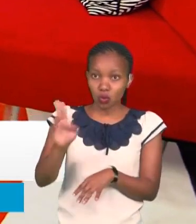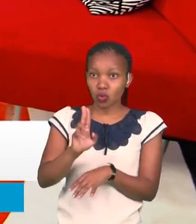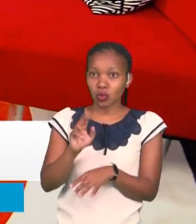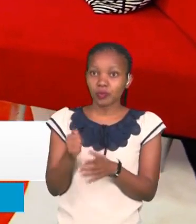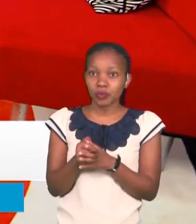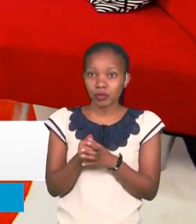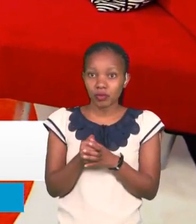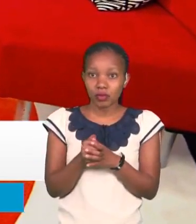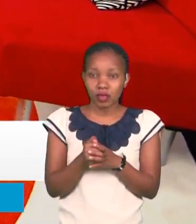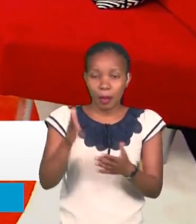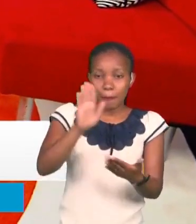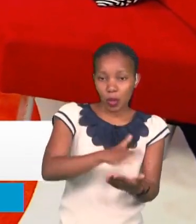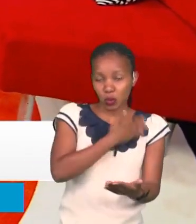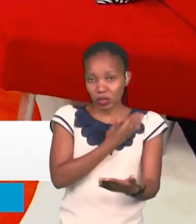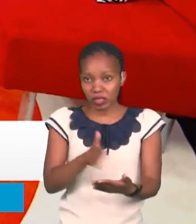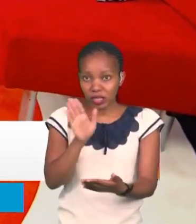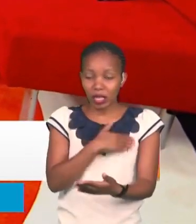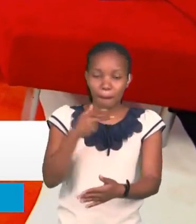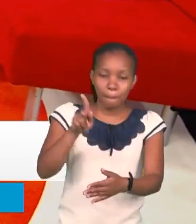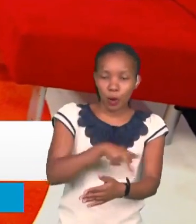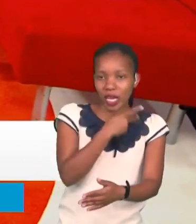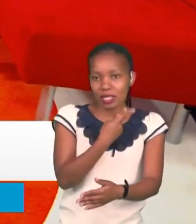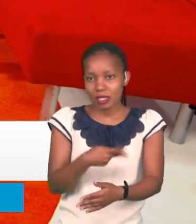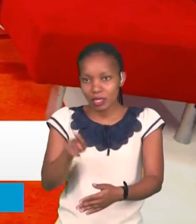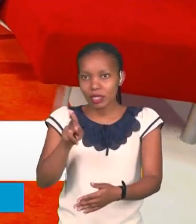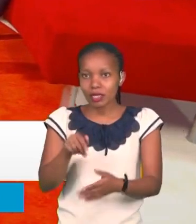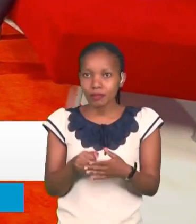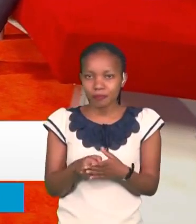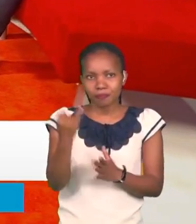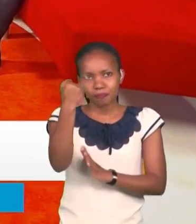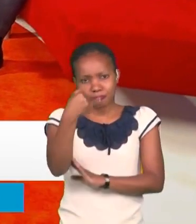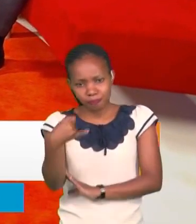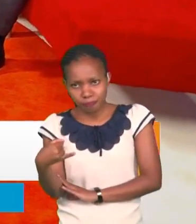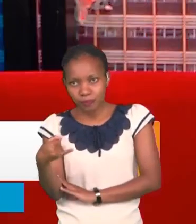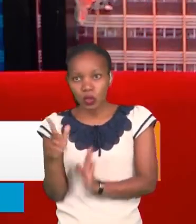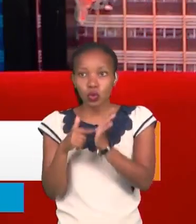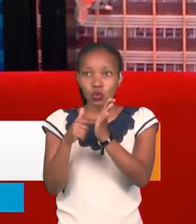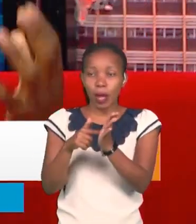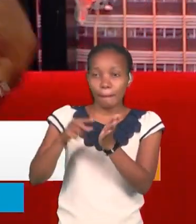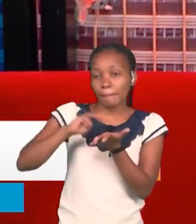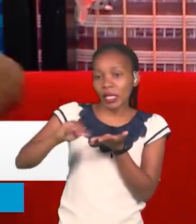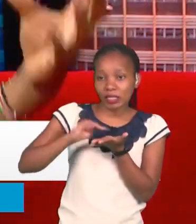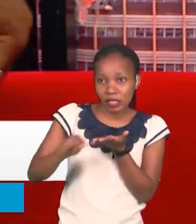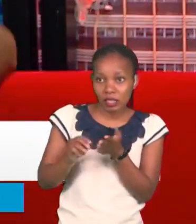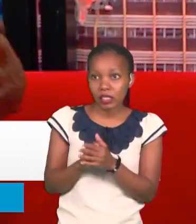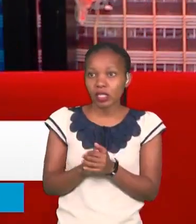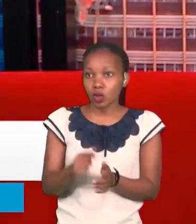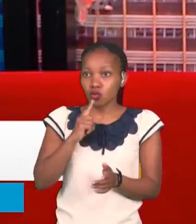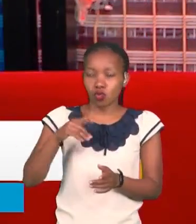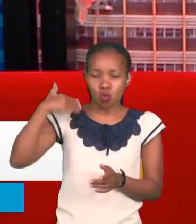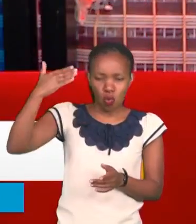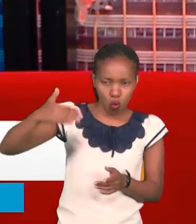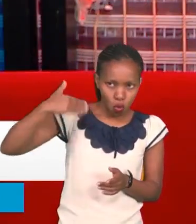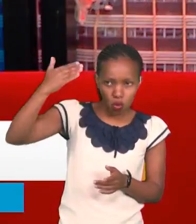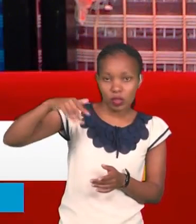artistic means like music, mm-hmm. poetry, yeah. Graffiti to depict the message so that it's always